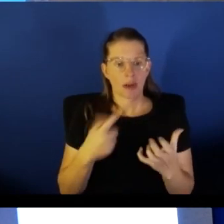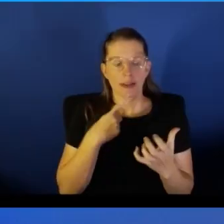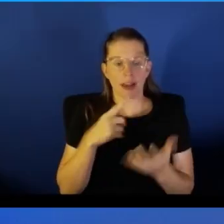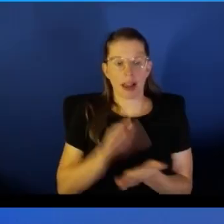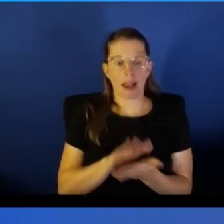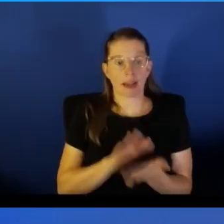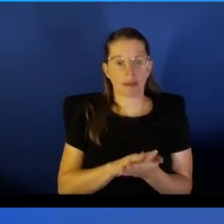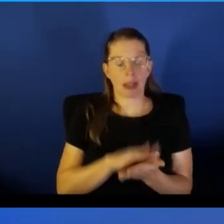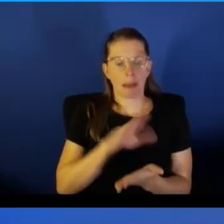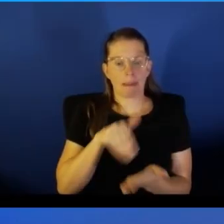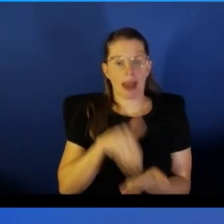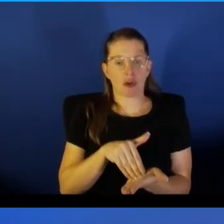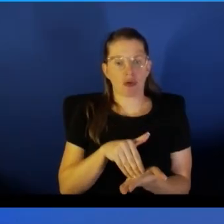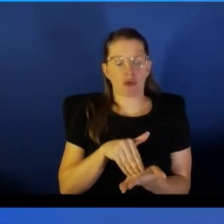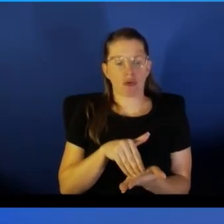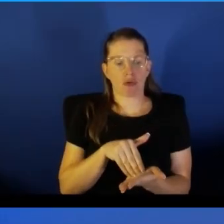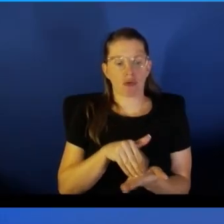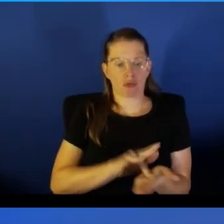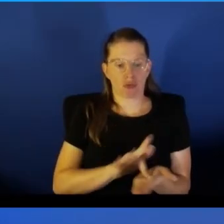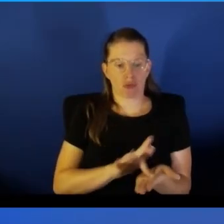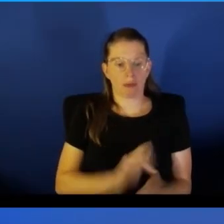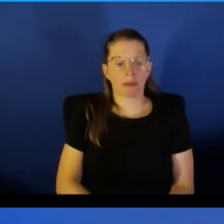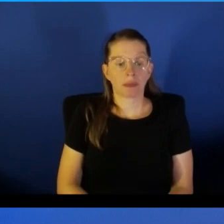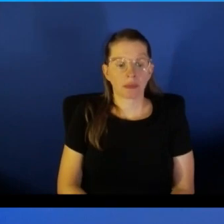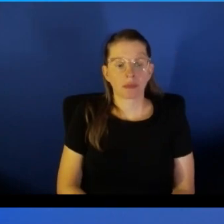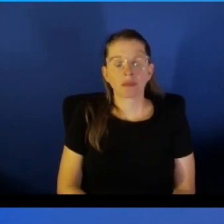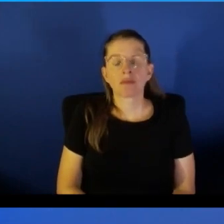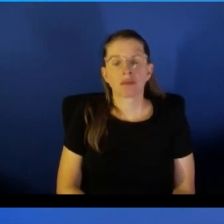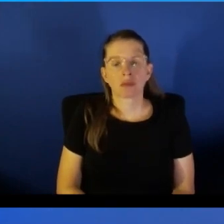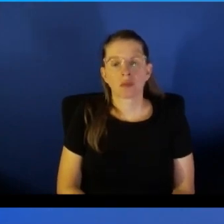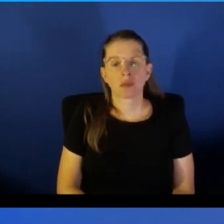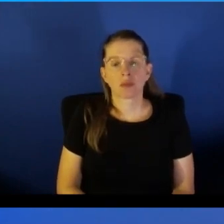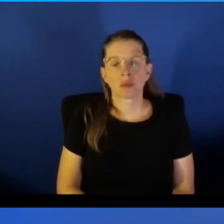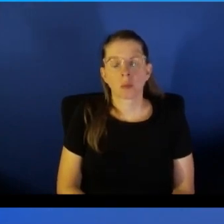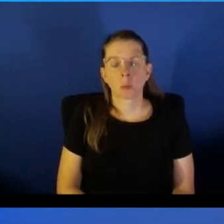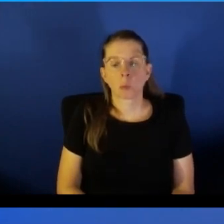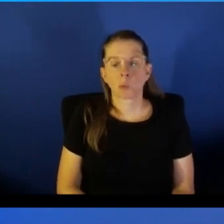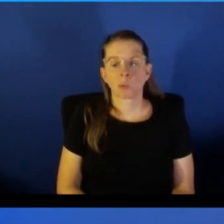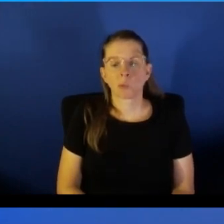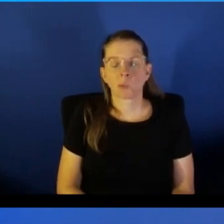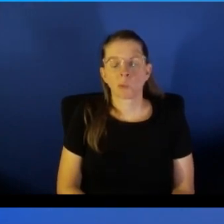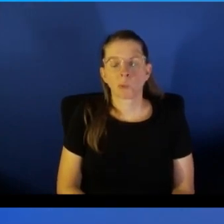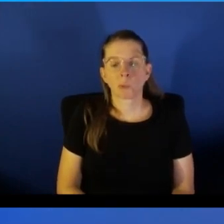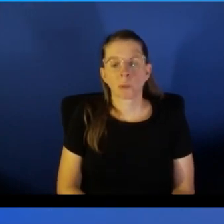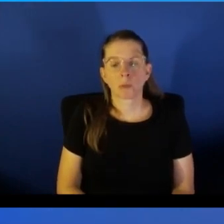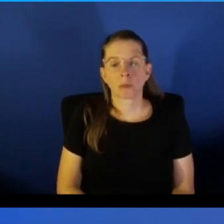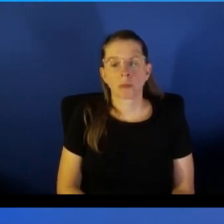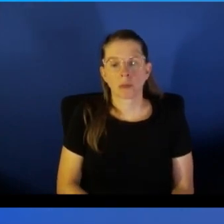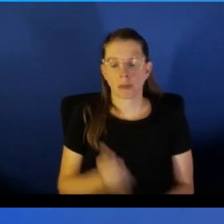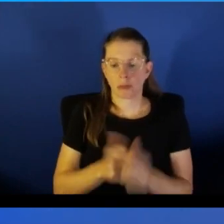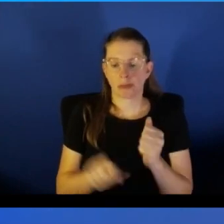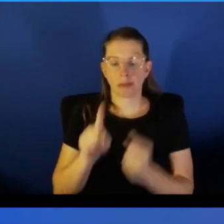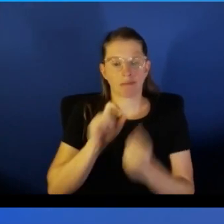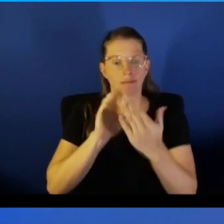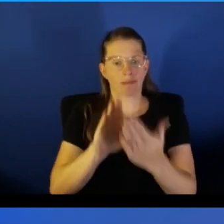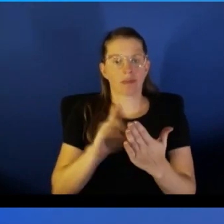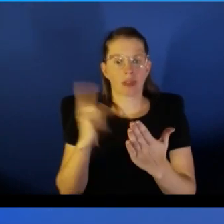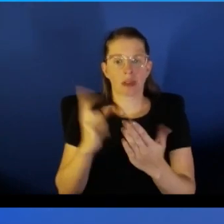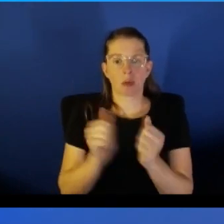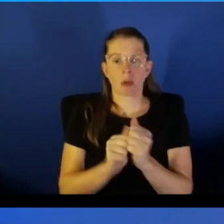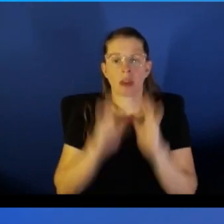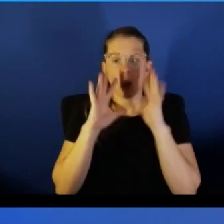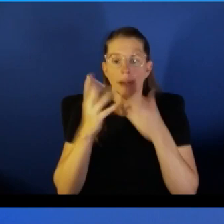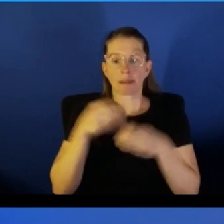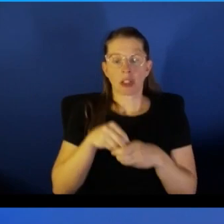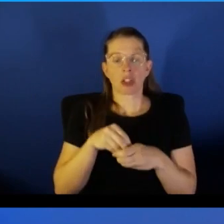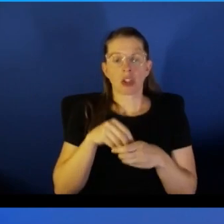center, thinking about, not everyone can encounter someone with autism, and so to think